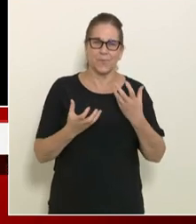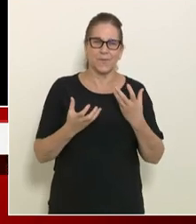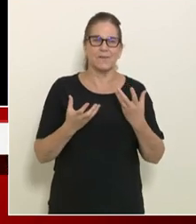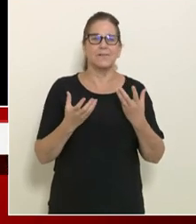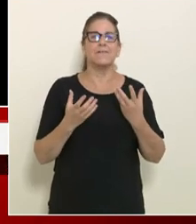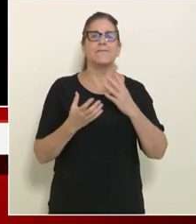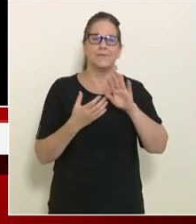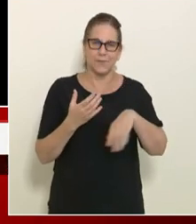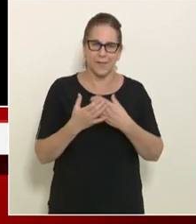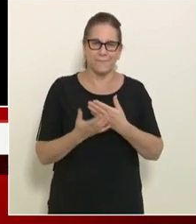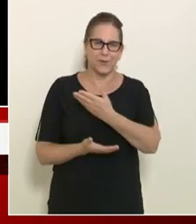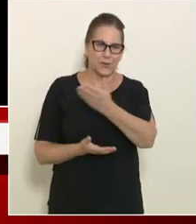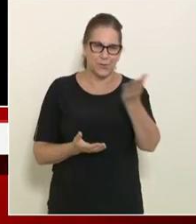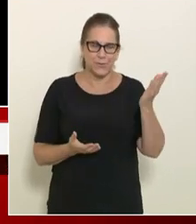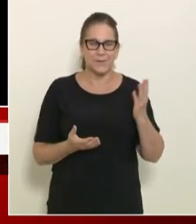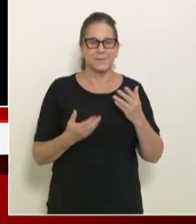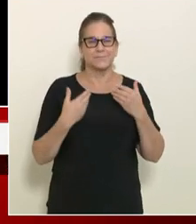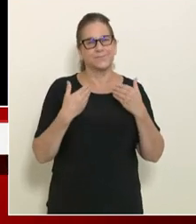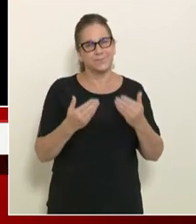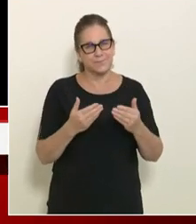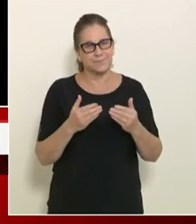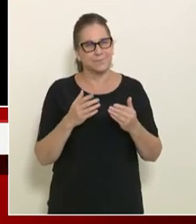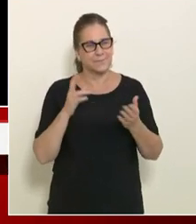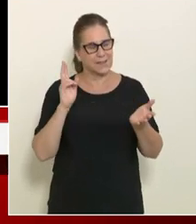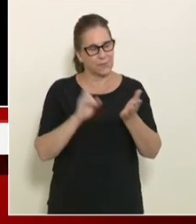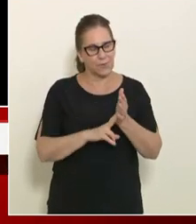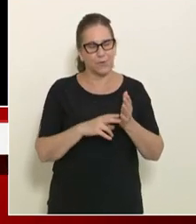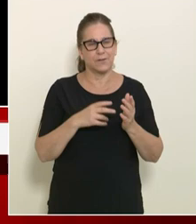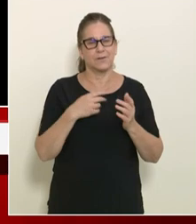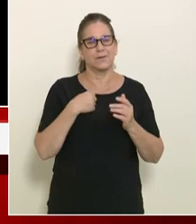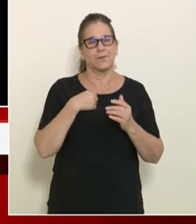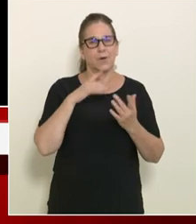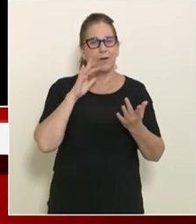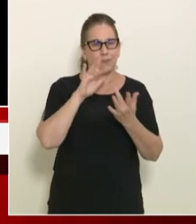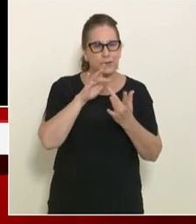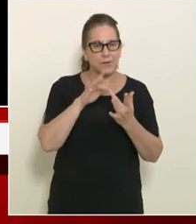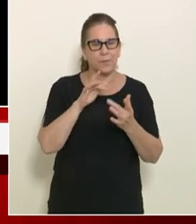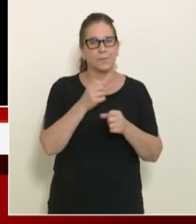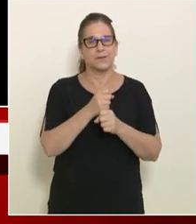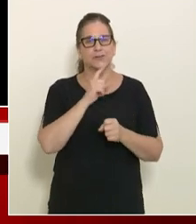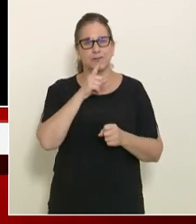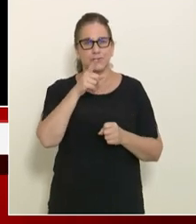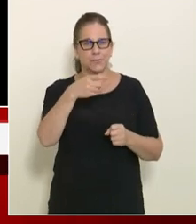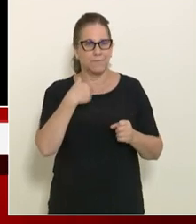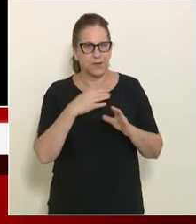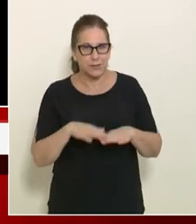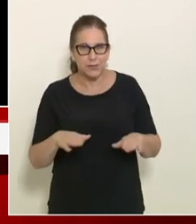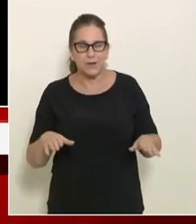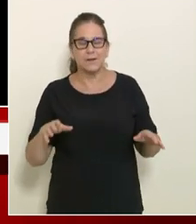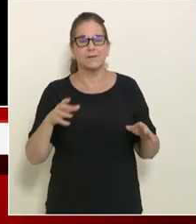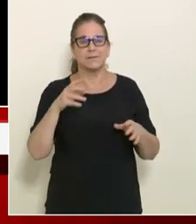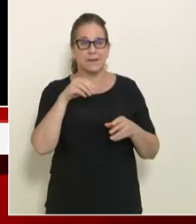families of school-aged children to make sure that they've enrolled. They can do so by going to